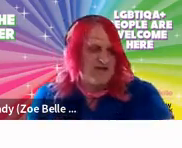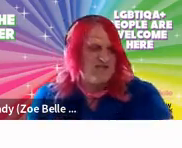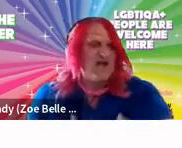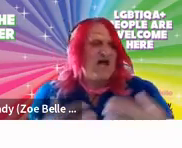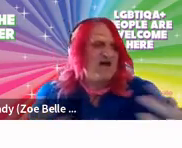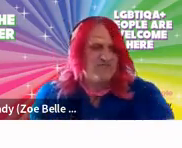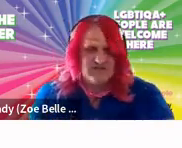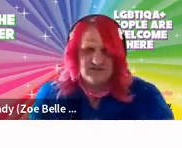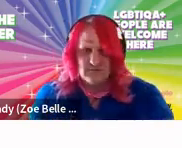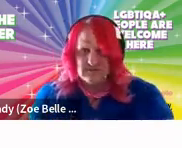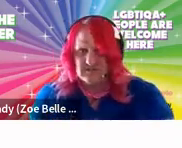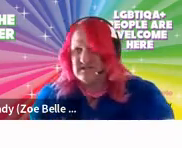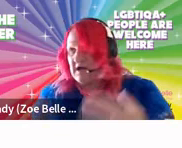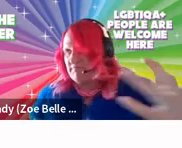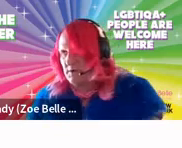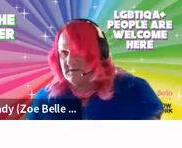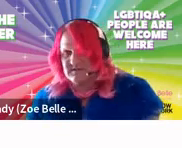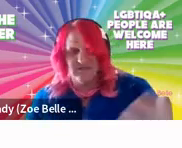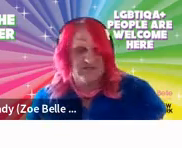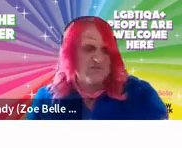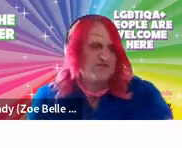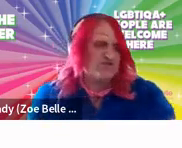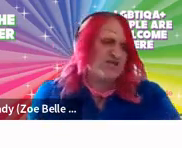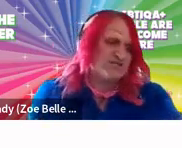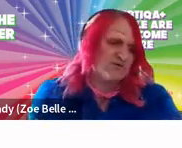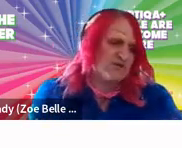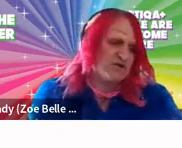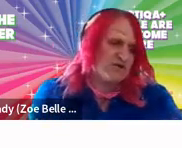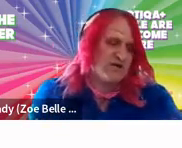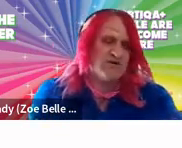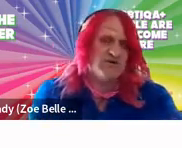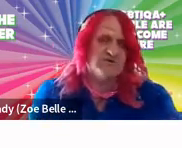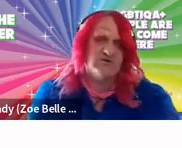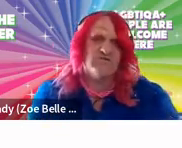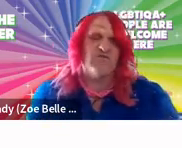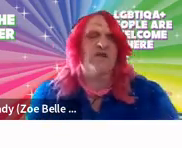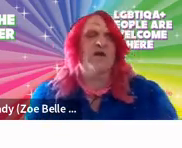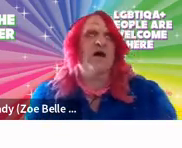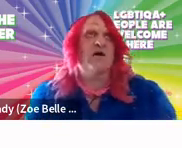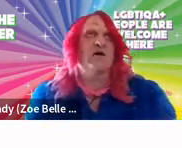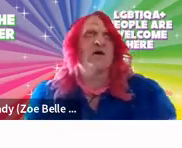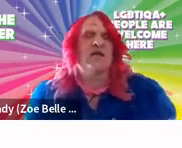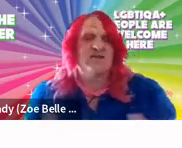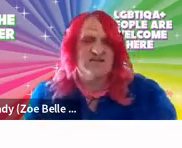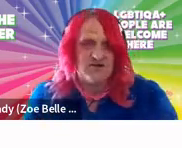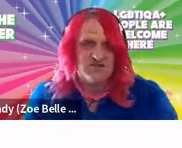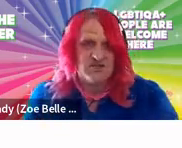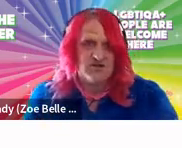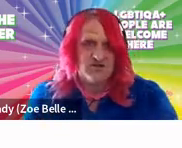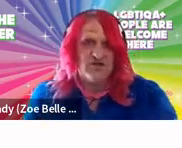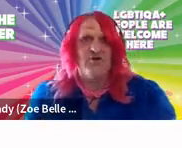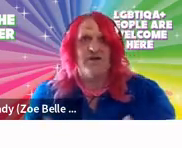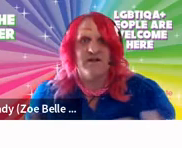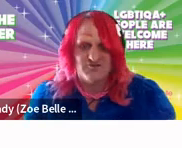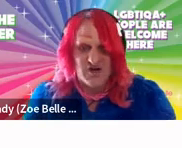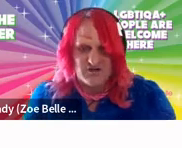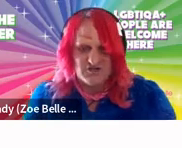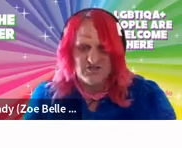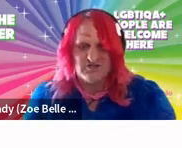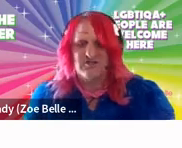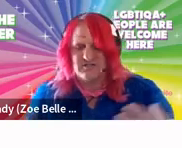affirmative space. Have resources, have posters, make sure that's really clear in your sort of like induction, you